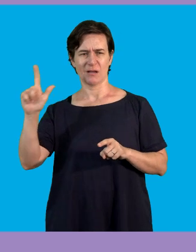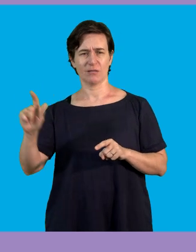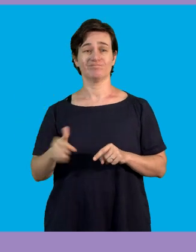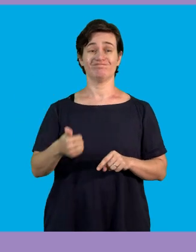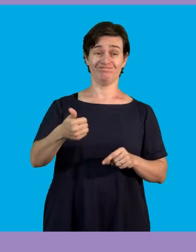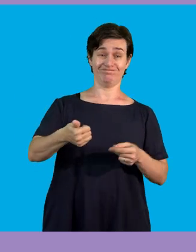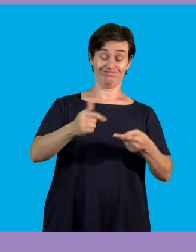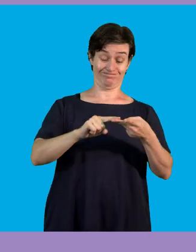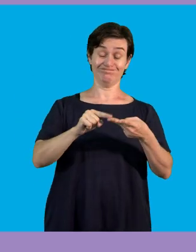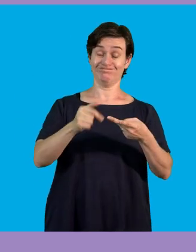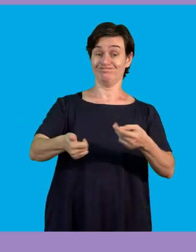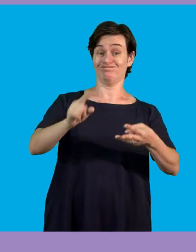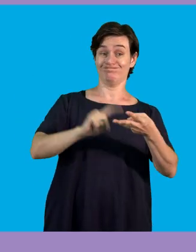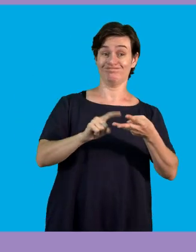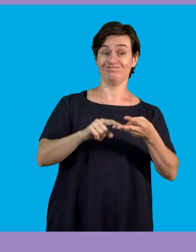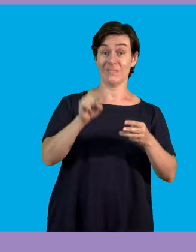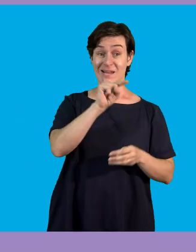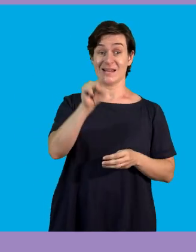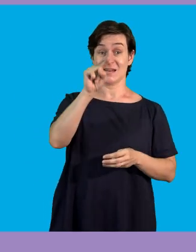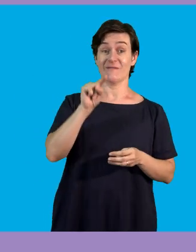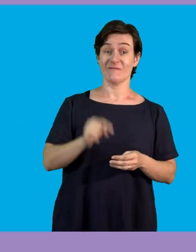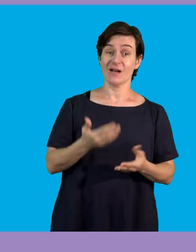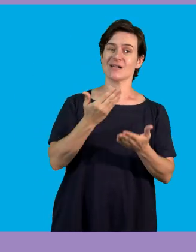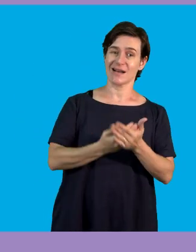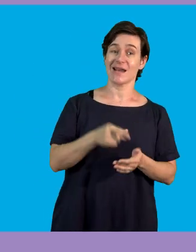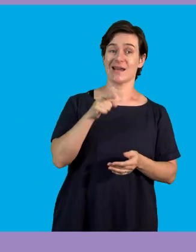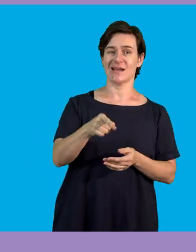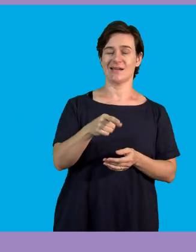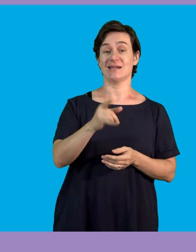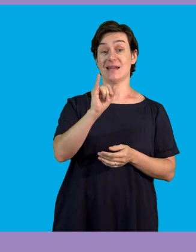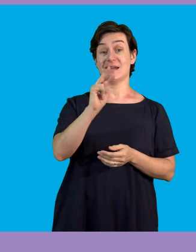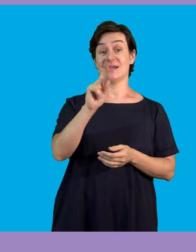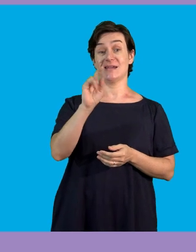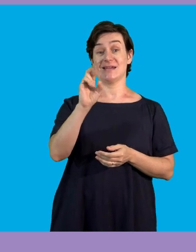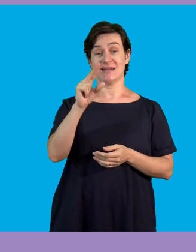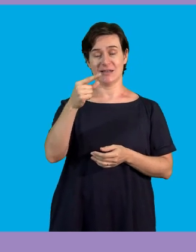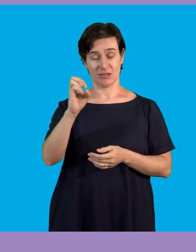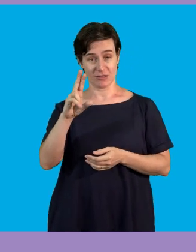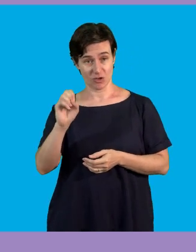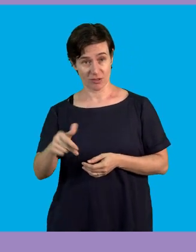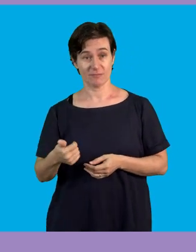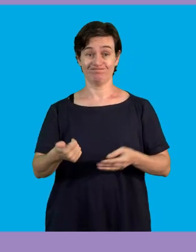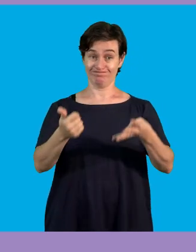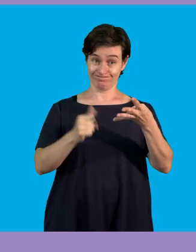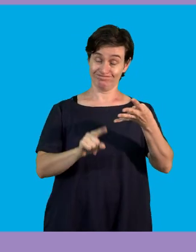divide the integers or monomials by monomials, binomials, and